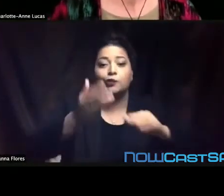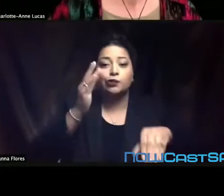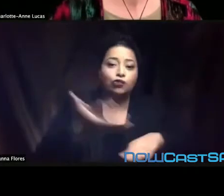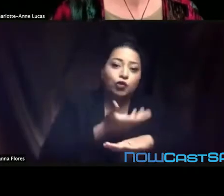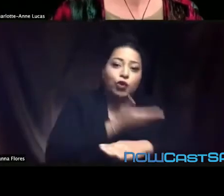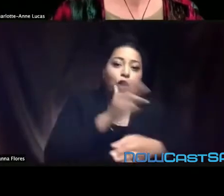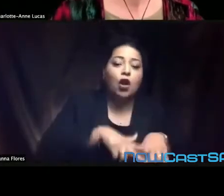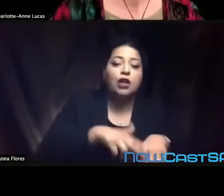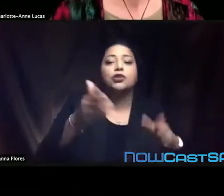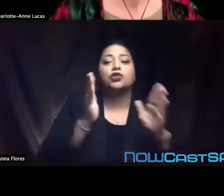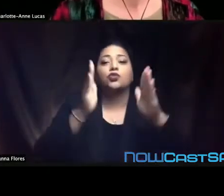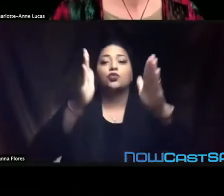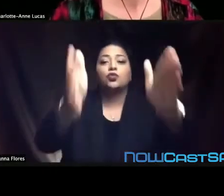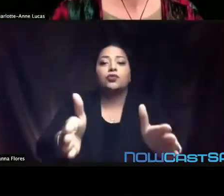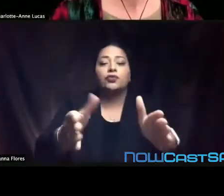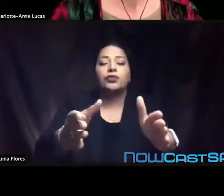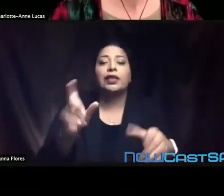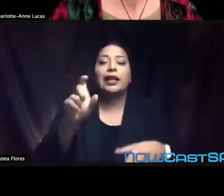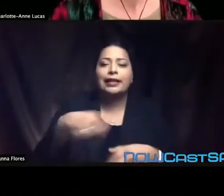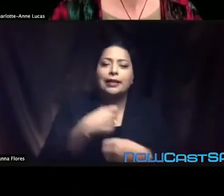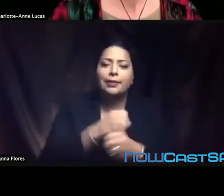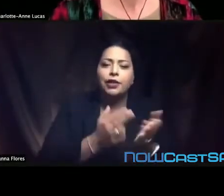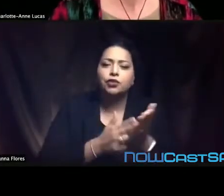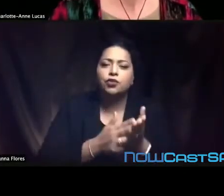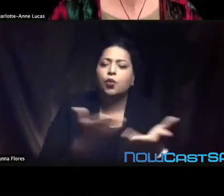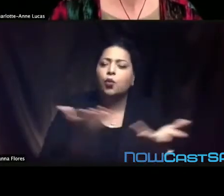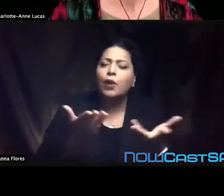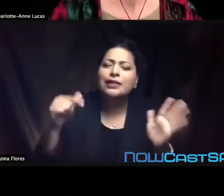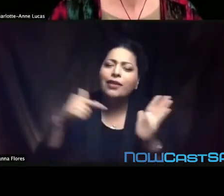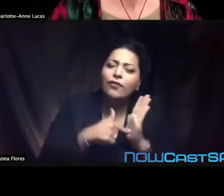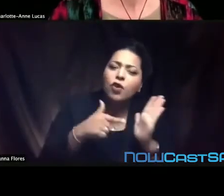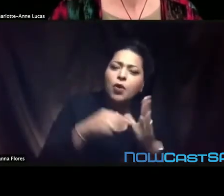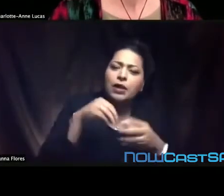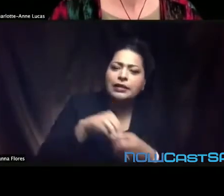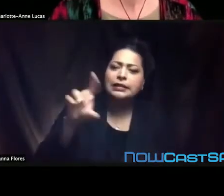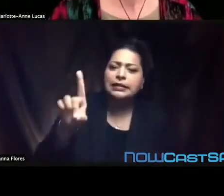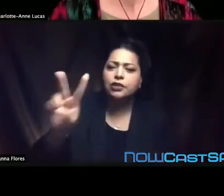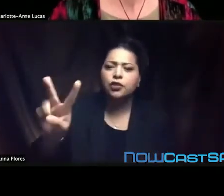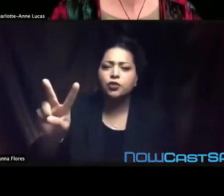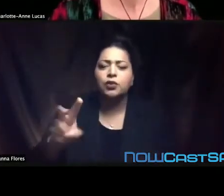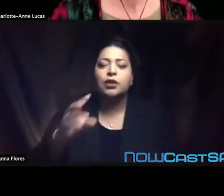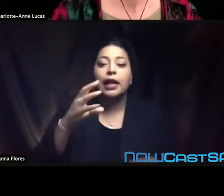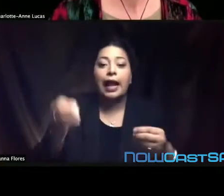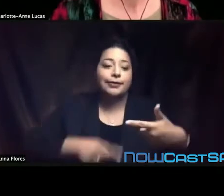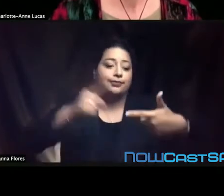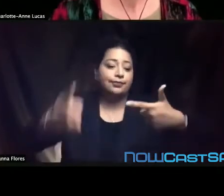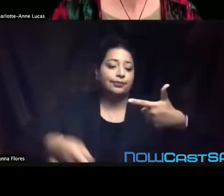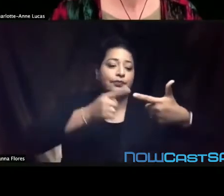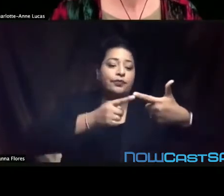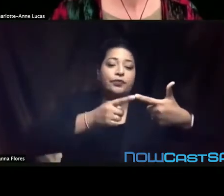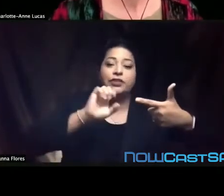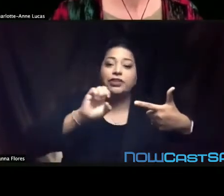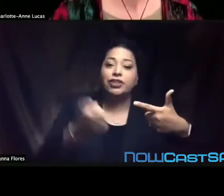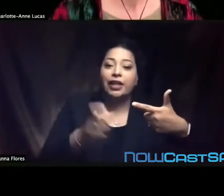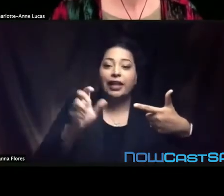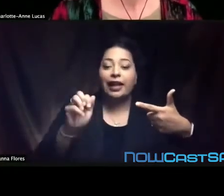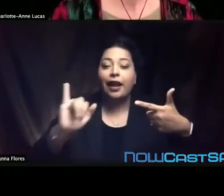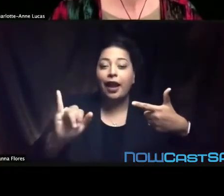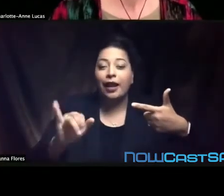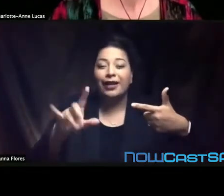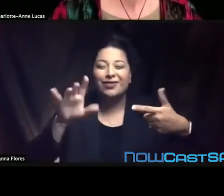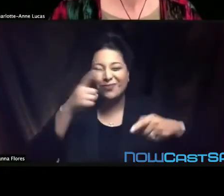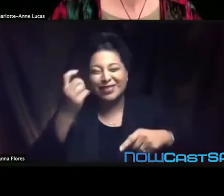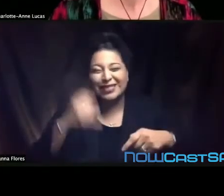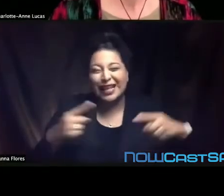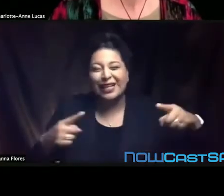need to have a look at what affordability really is in D2, and step two, work with HUD to change the AMI, because it conflicts with the reality